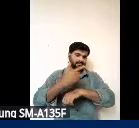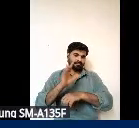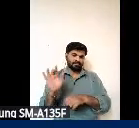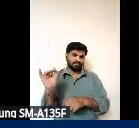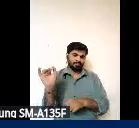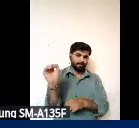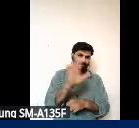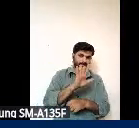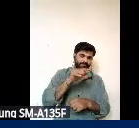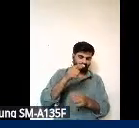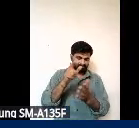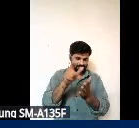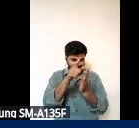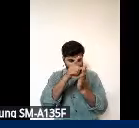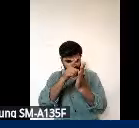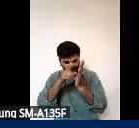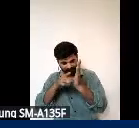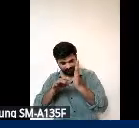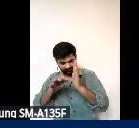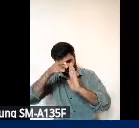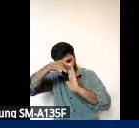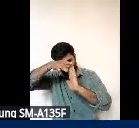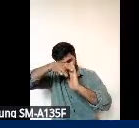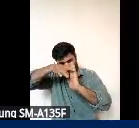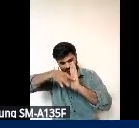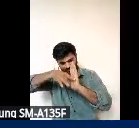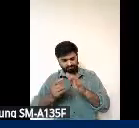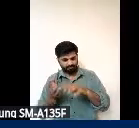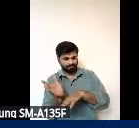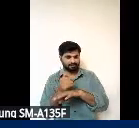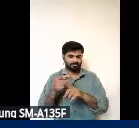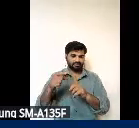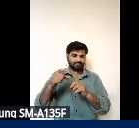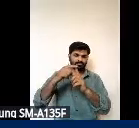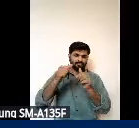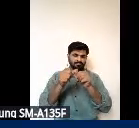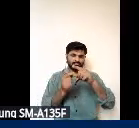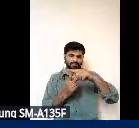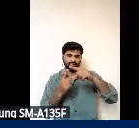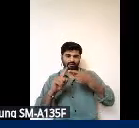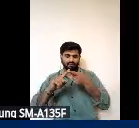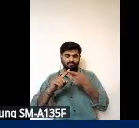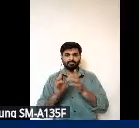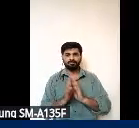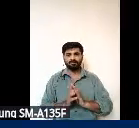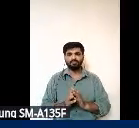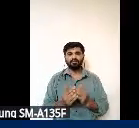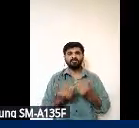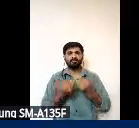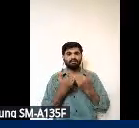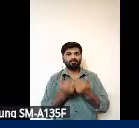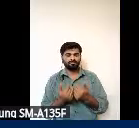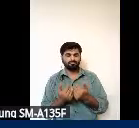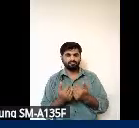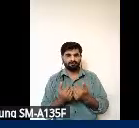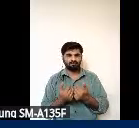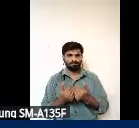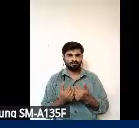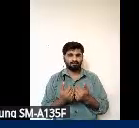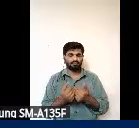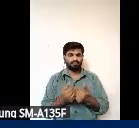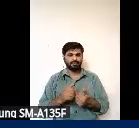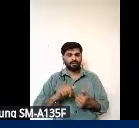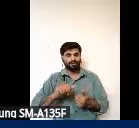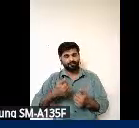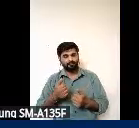preliminary data that we do get is in a very scattered format, and it takes next almost 1.5 year